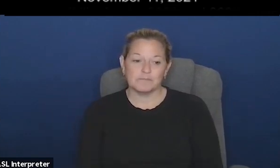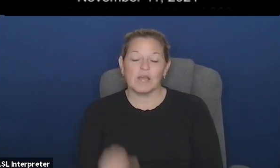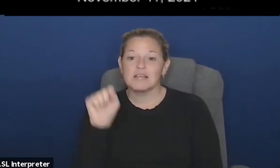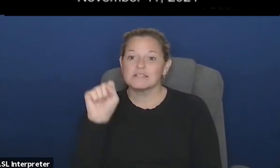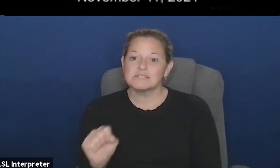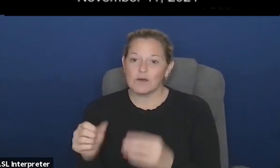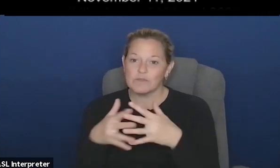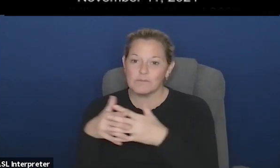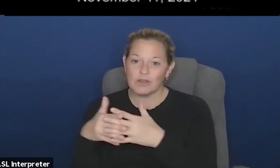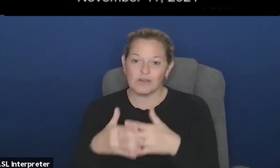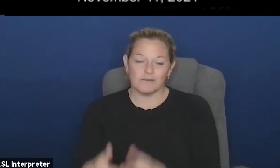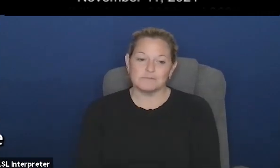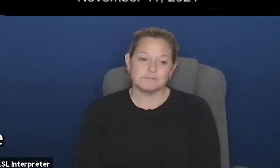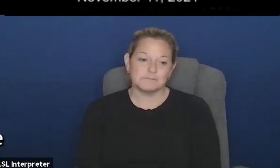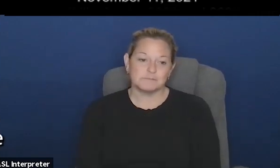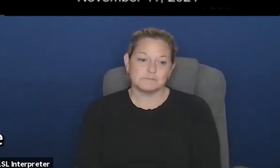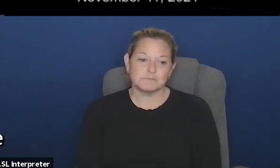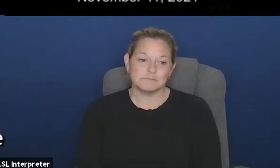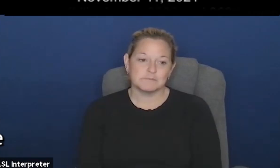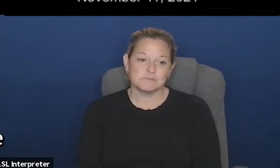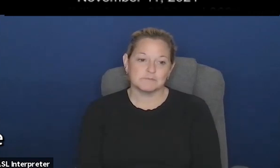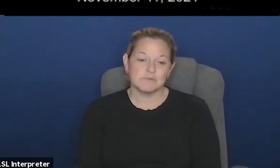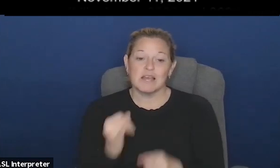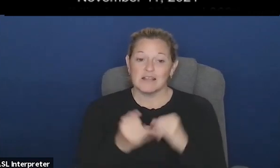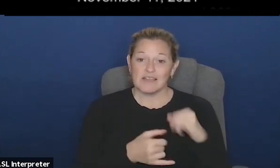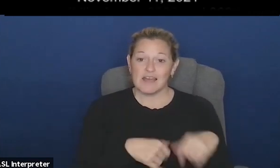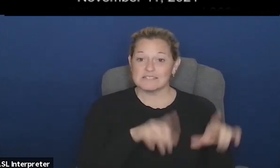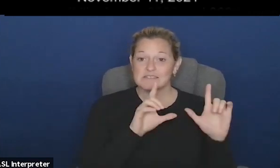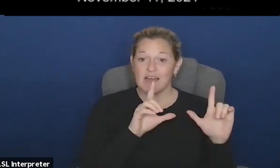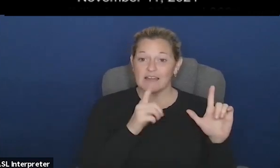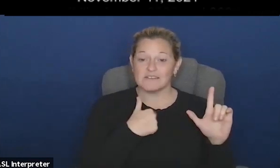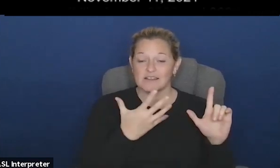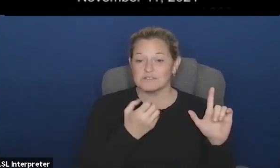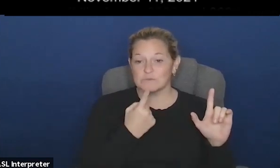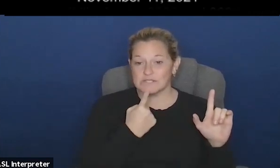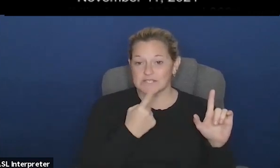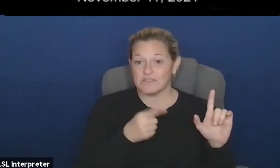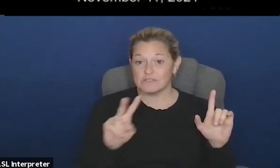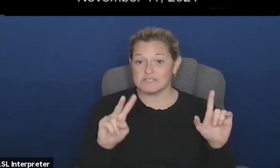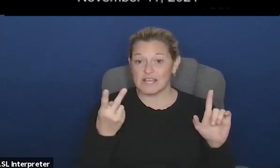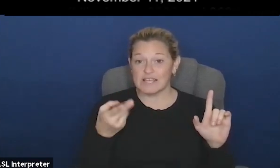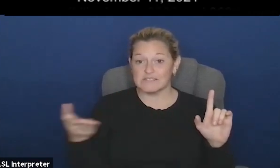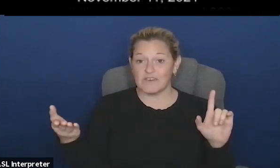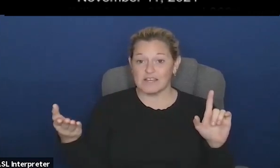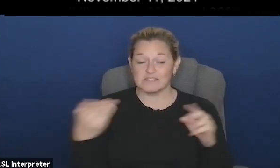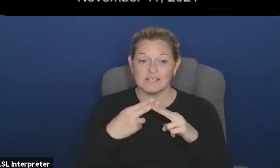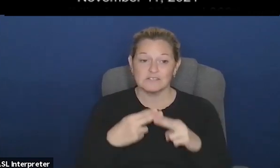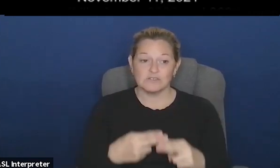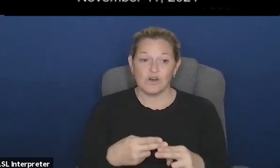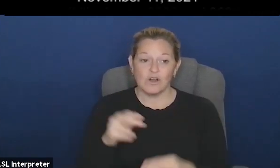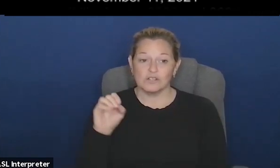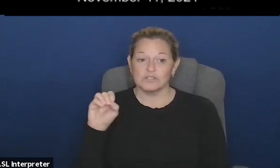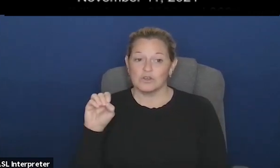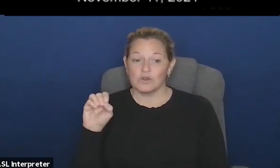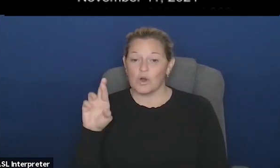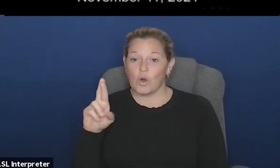I think. And I just want to mention on this one slide, there's a second device that we have called Orchestar. It